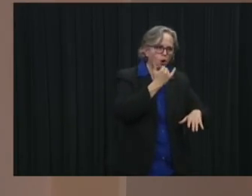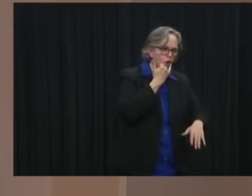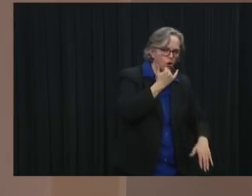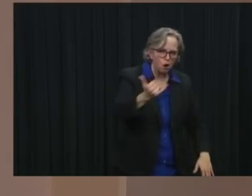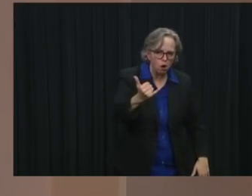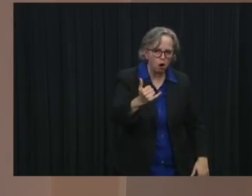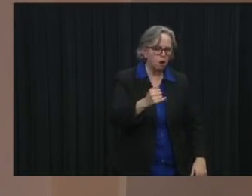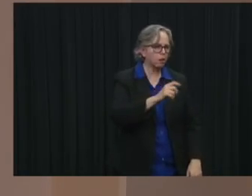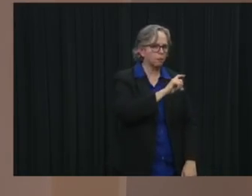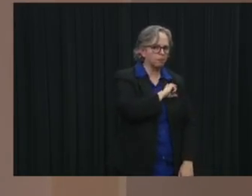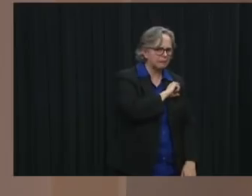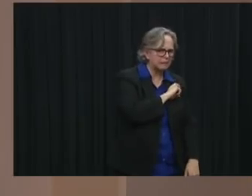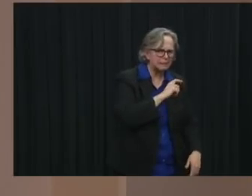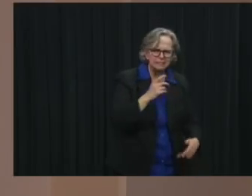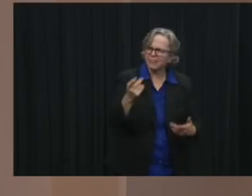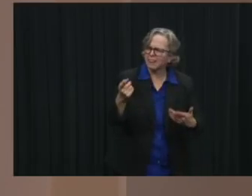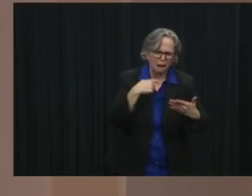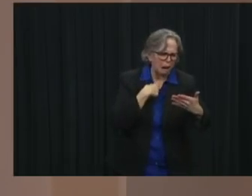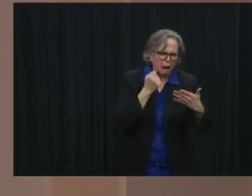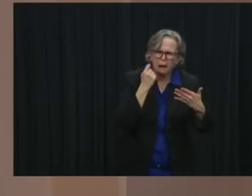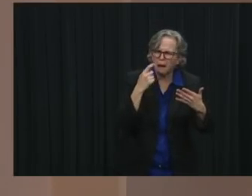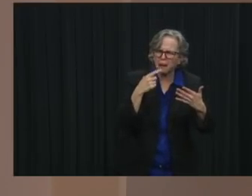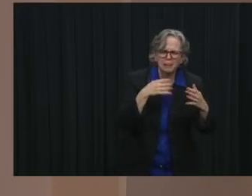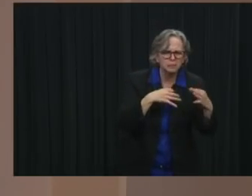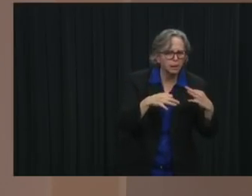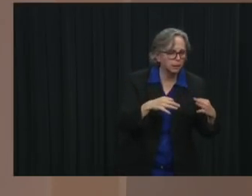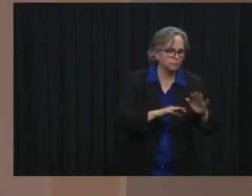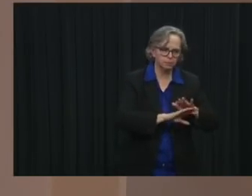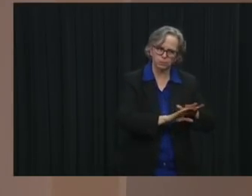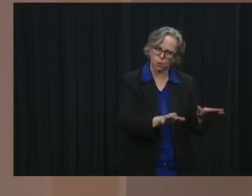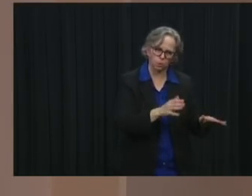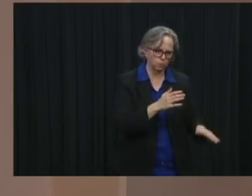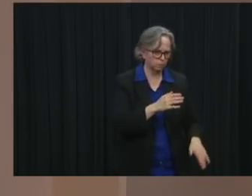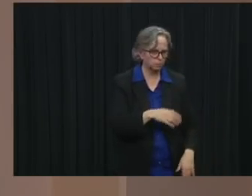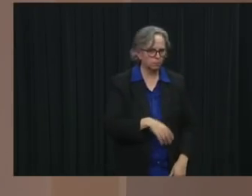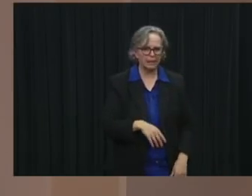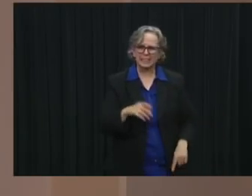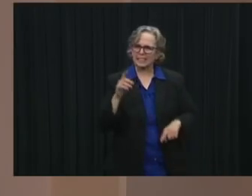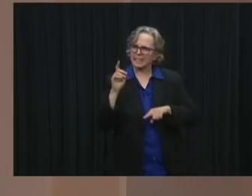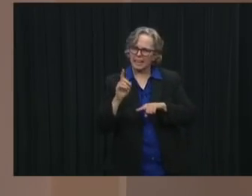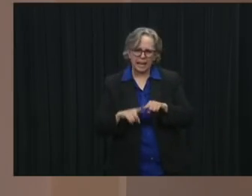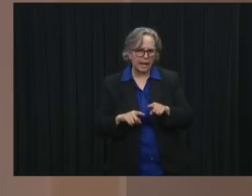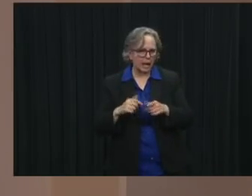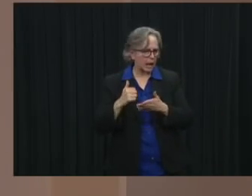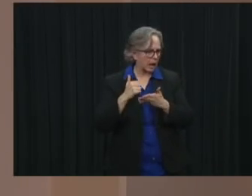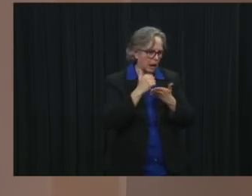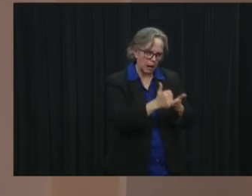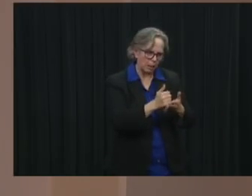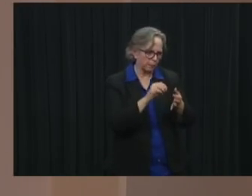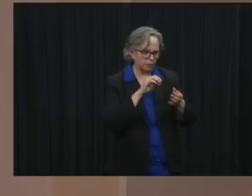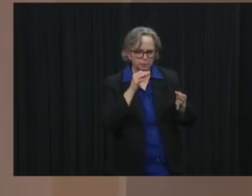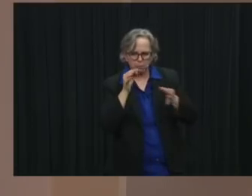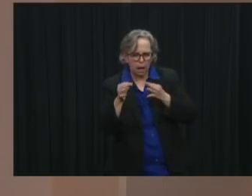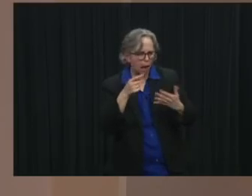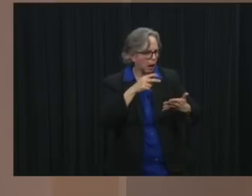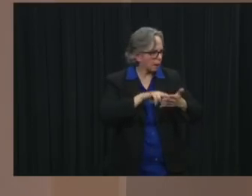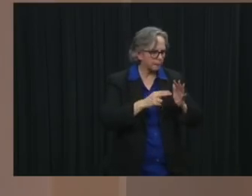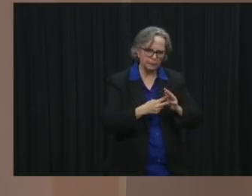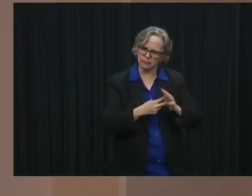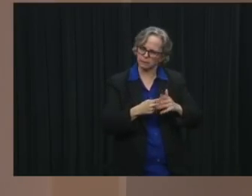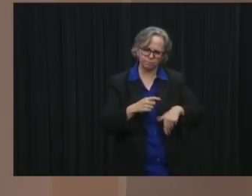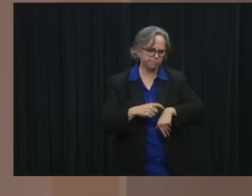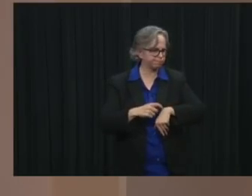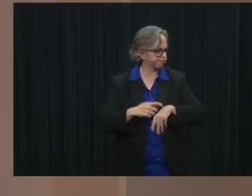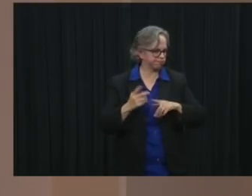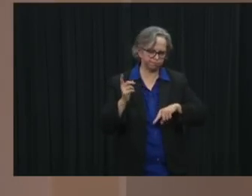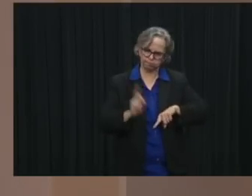you. They are in charge of enforcement. They cannot interpret it for you. Okay, so that's the